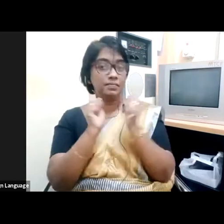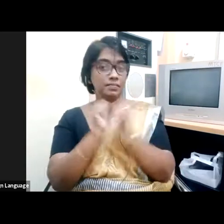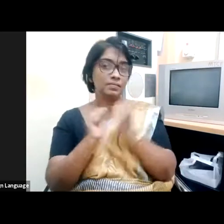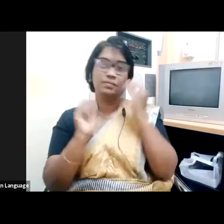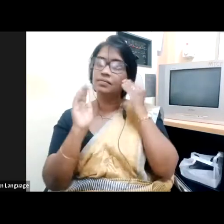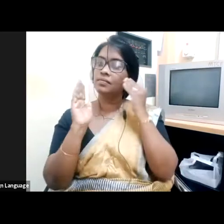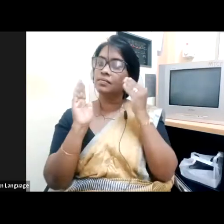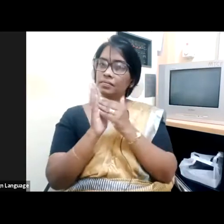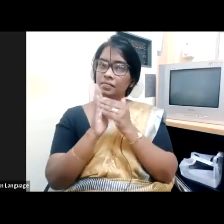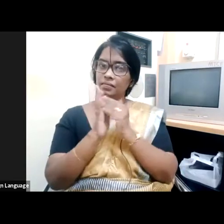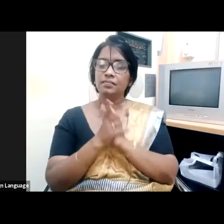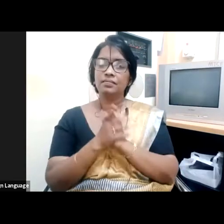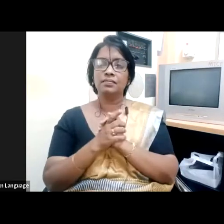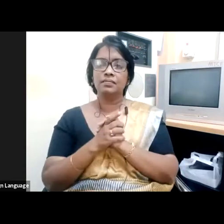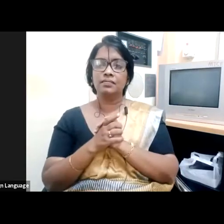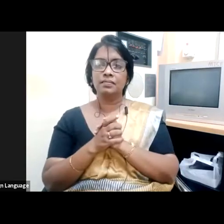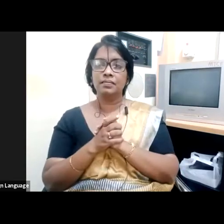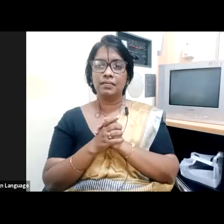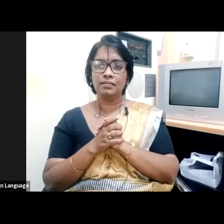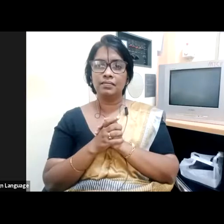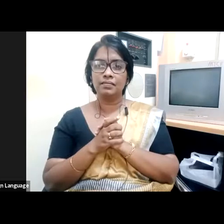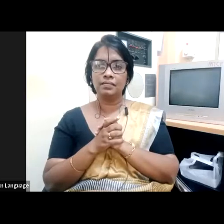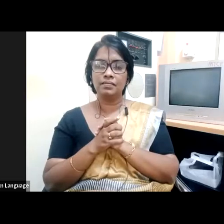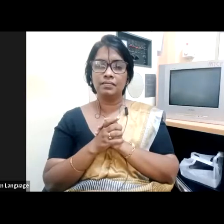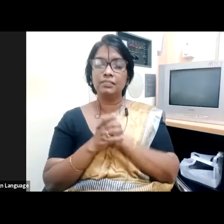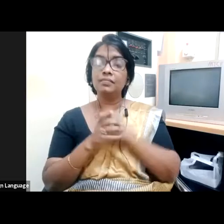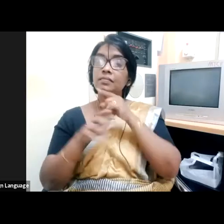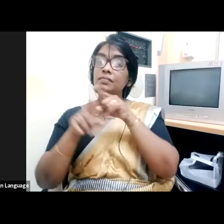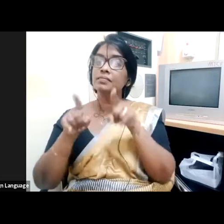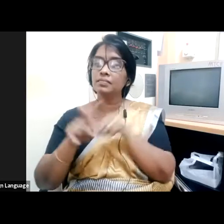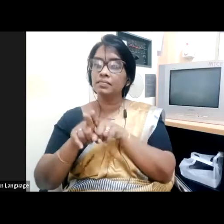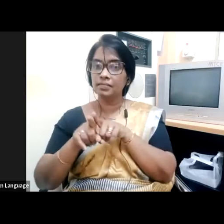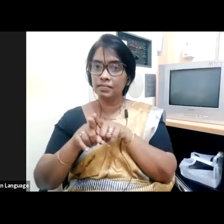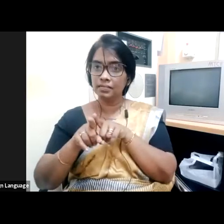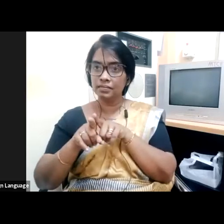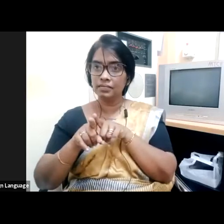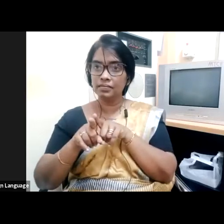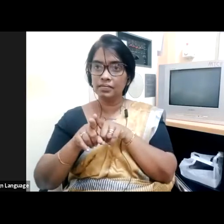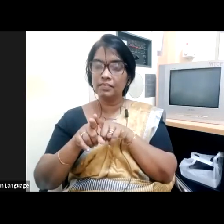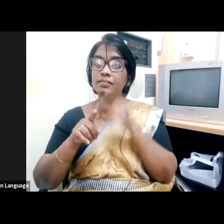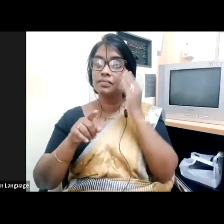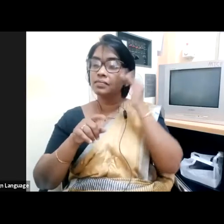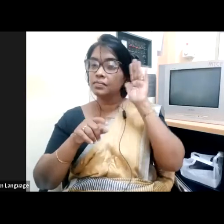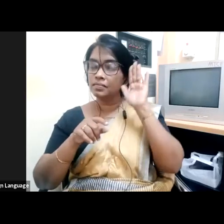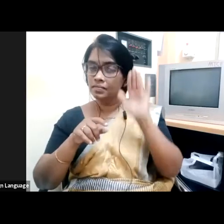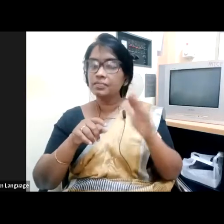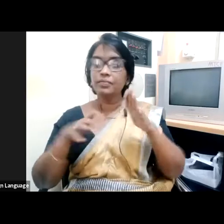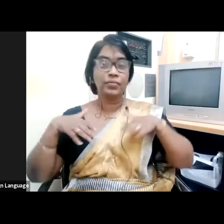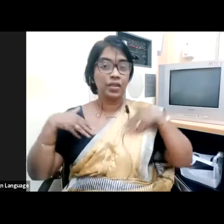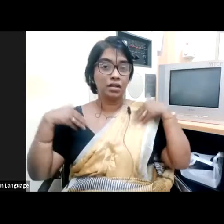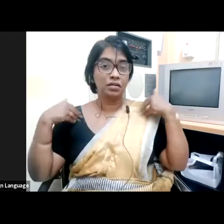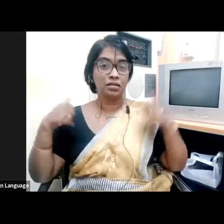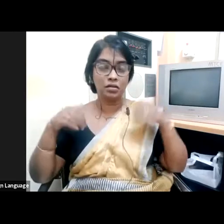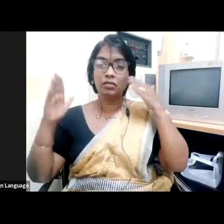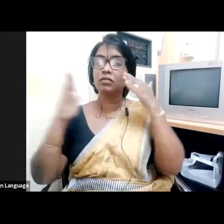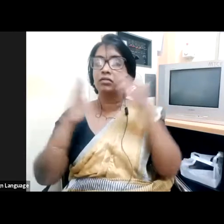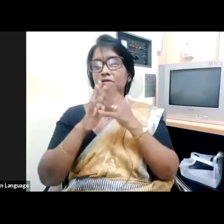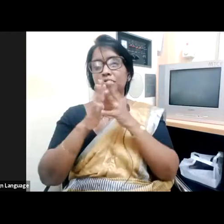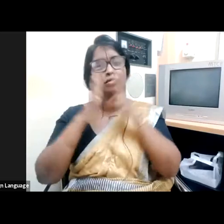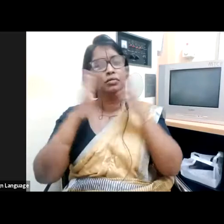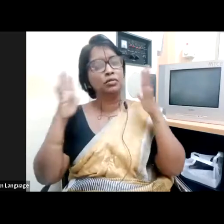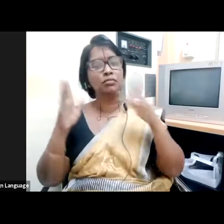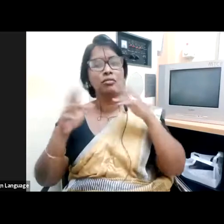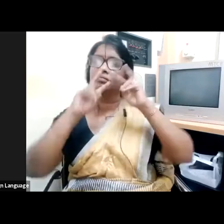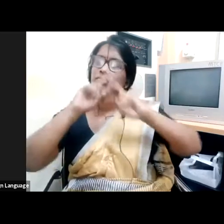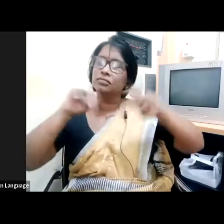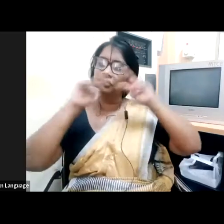taboos and stigmas surrounding female intimate hygiene and health has been a barrier for innovation during the past decades. Luckily for us,